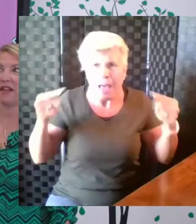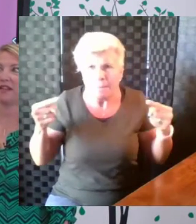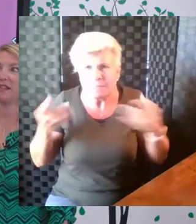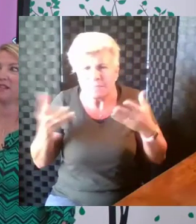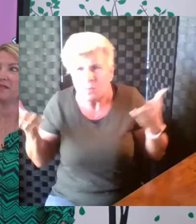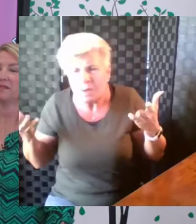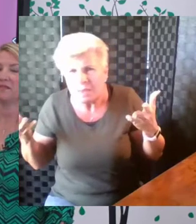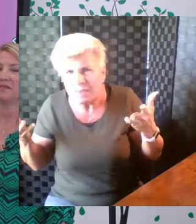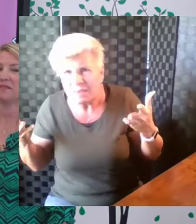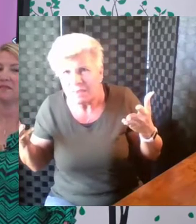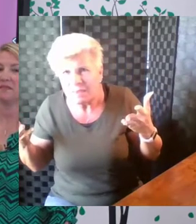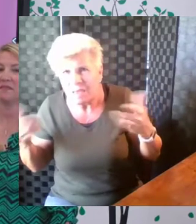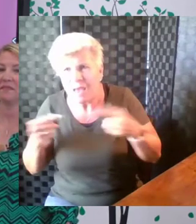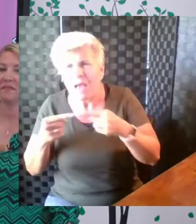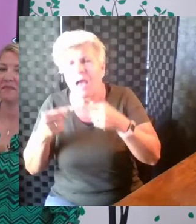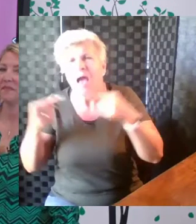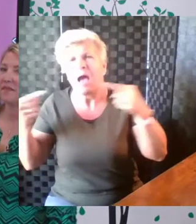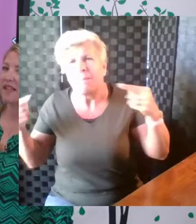Think about it.